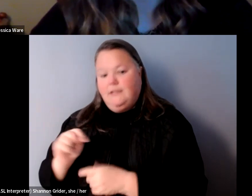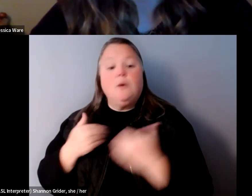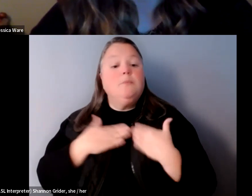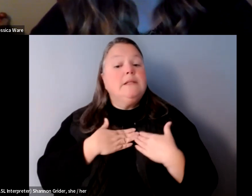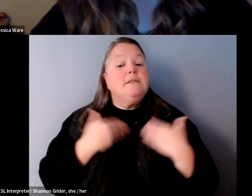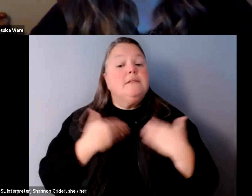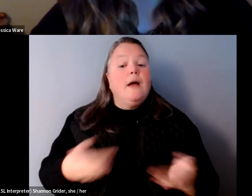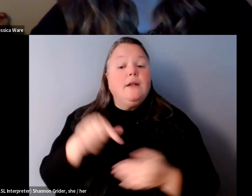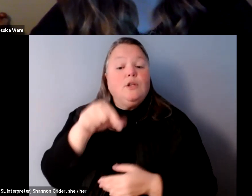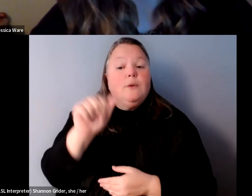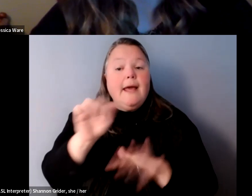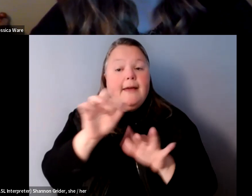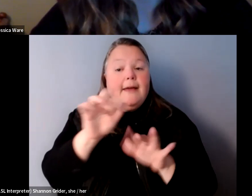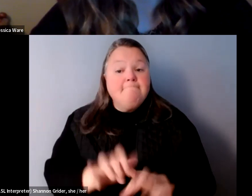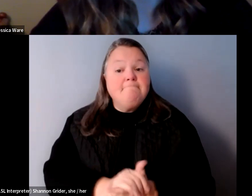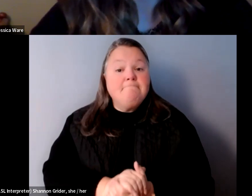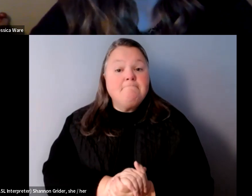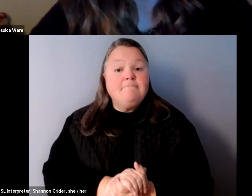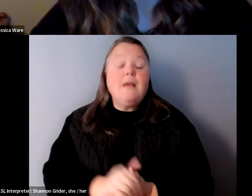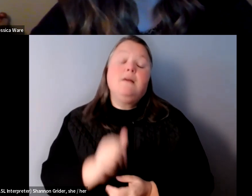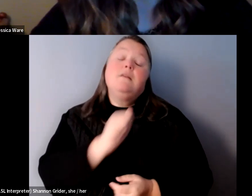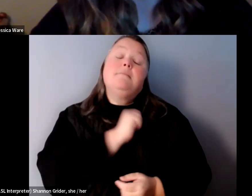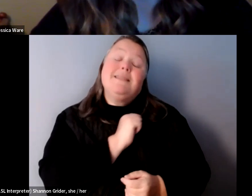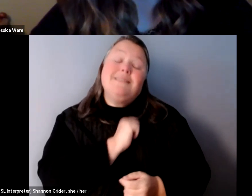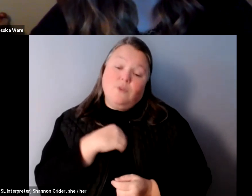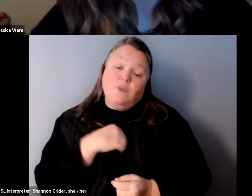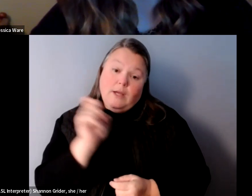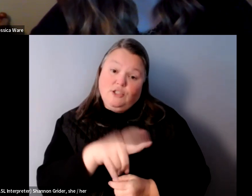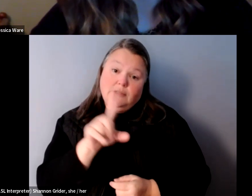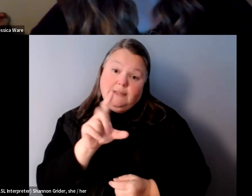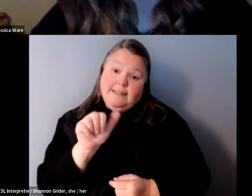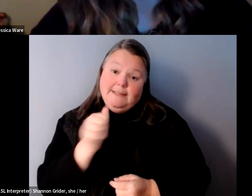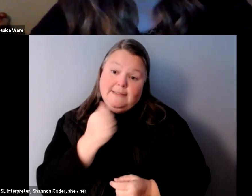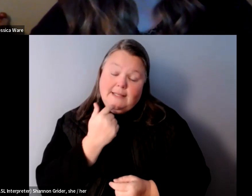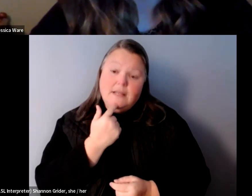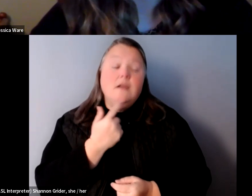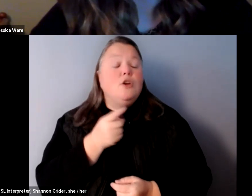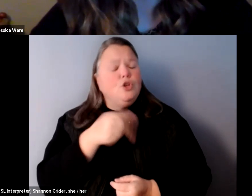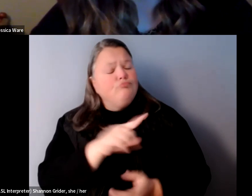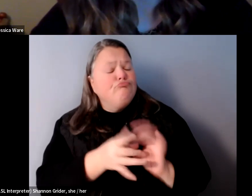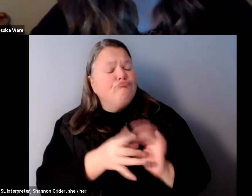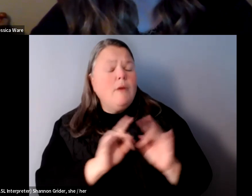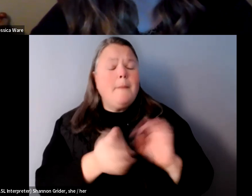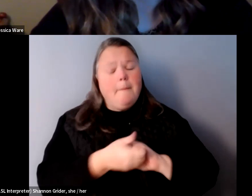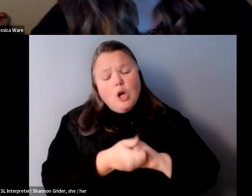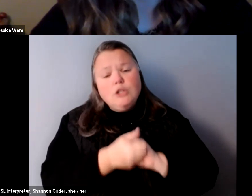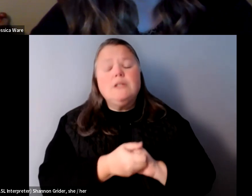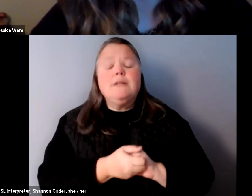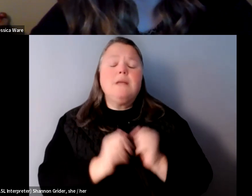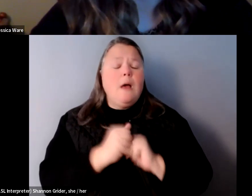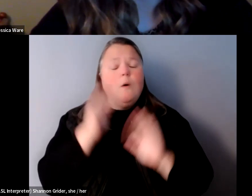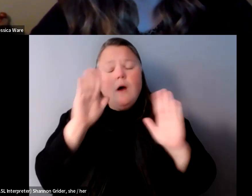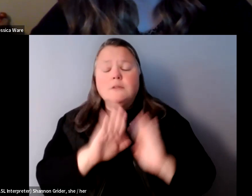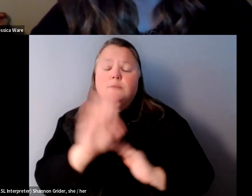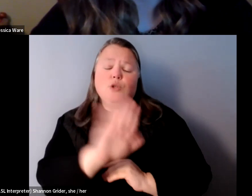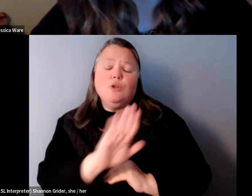have them. And I have a question. So you guys talk a lot about partnerships and how awesome this was. What's somebody's first